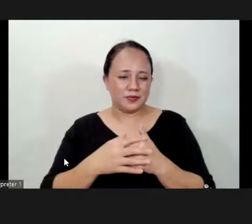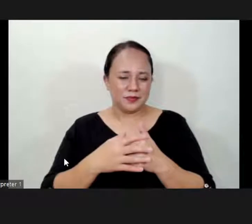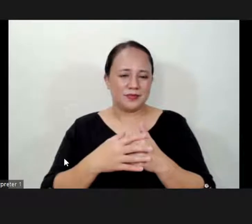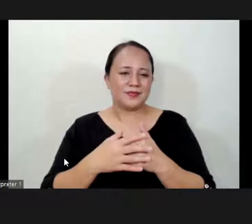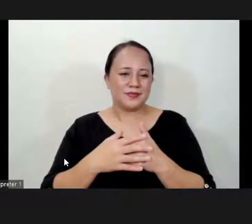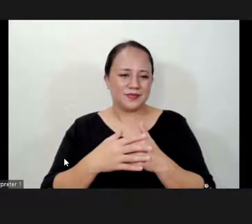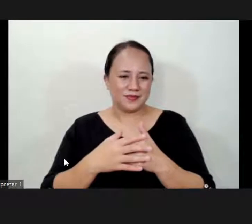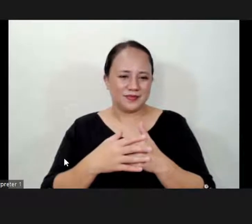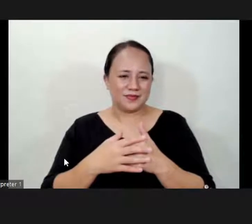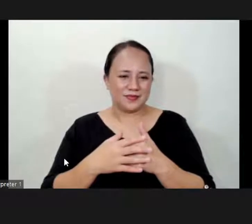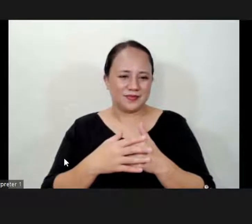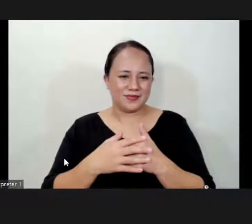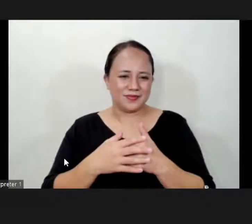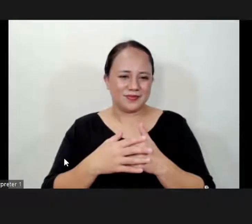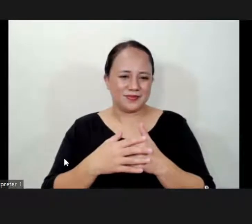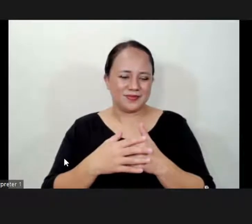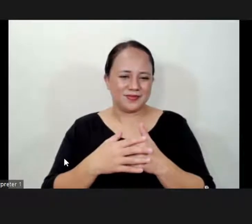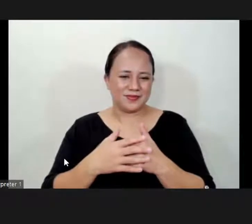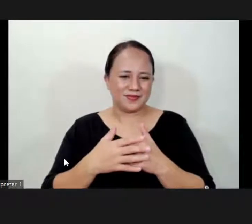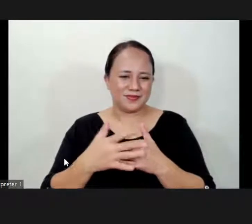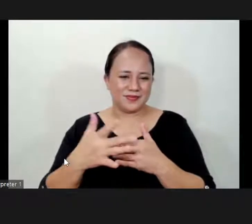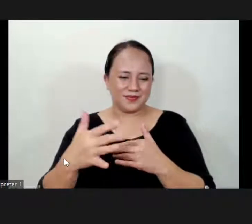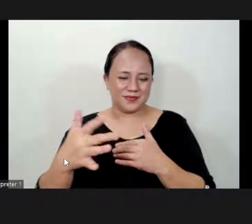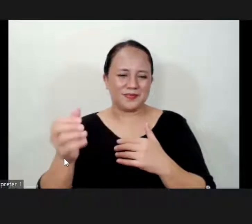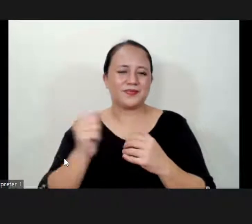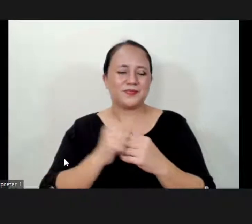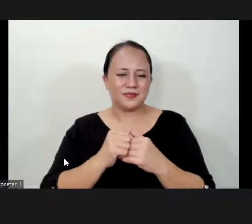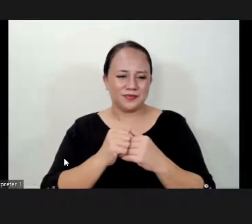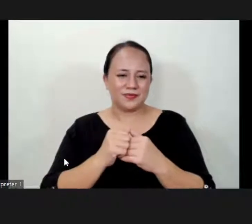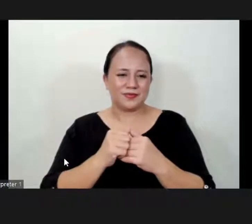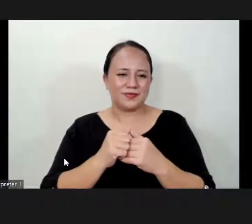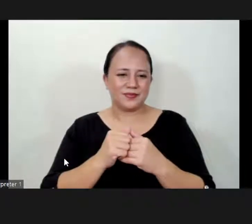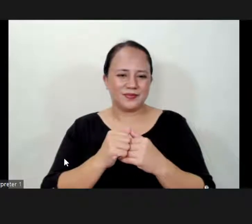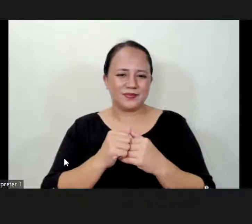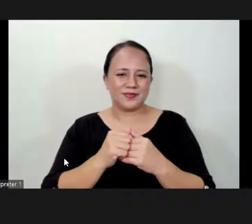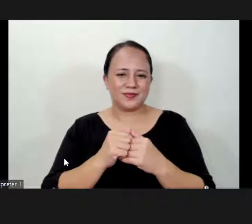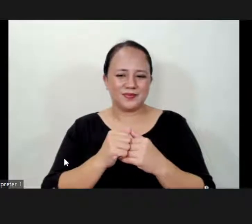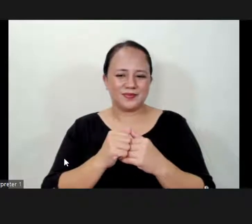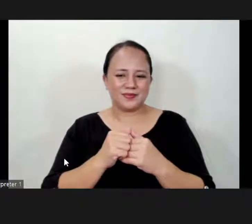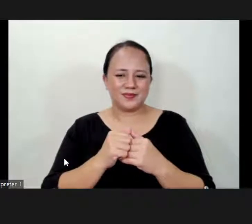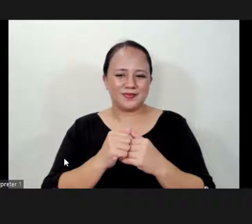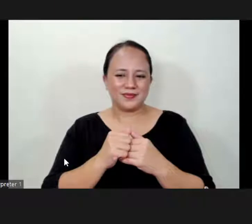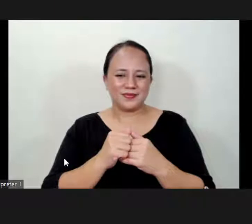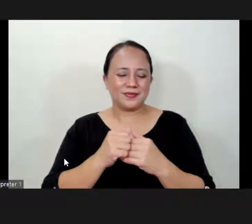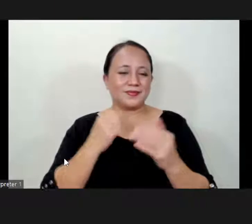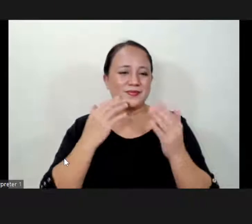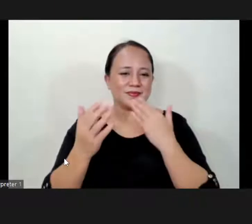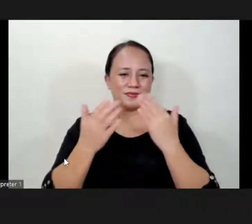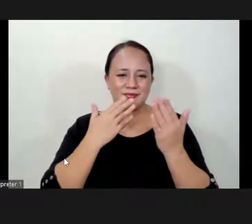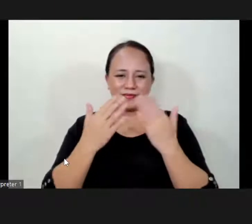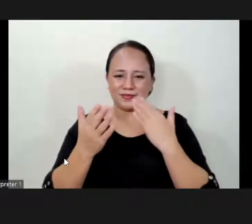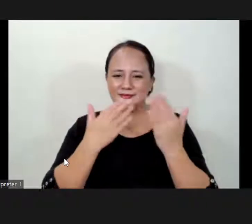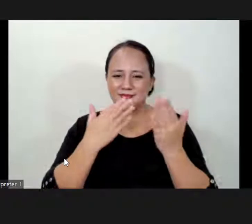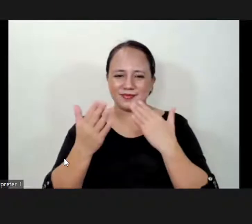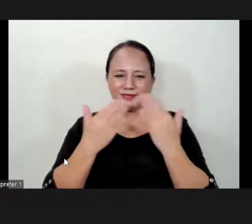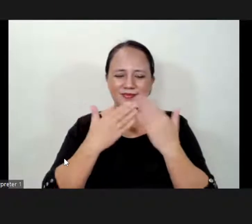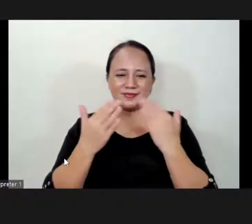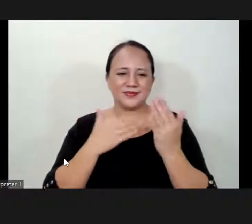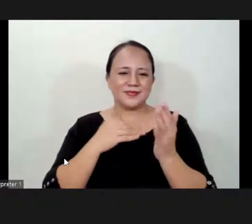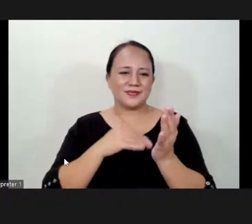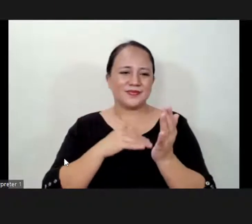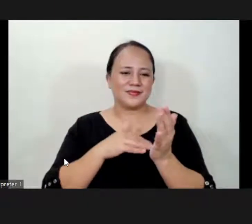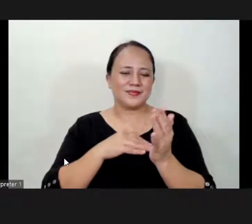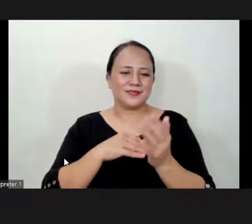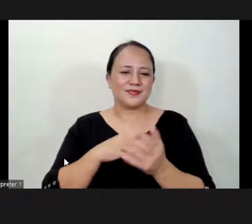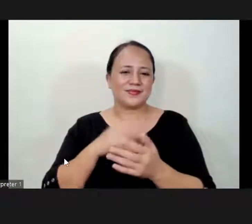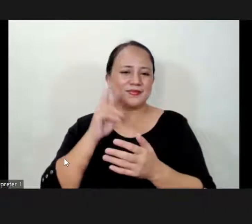the several years to come. And thank you, Dr. Vergere,